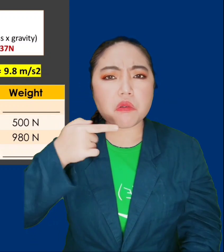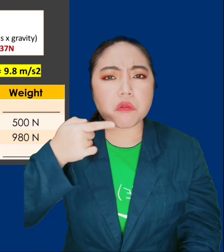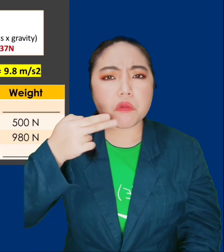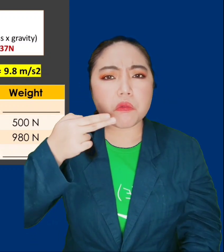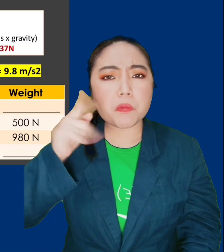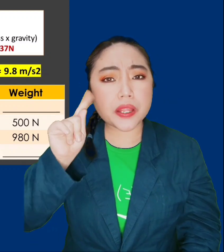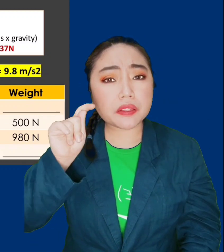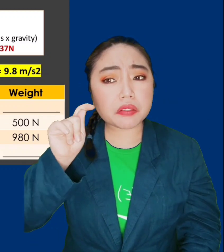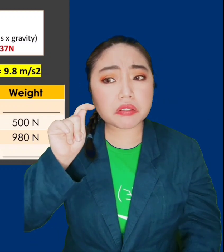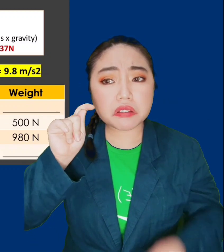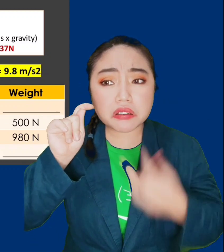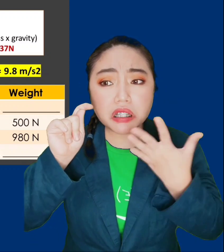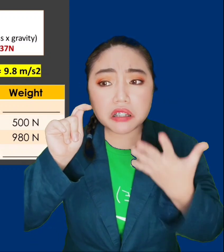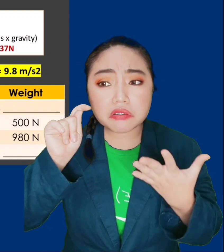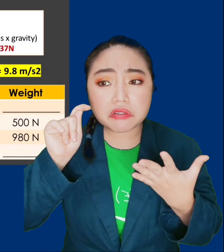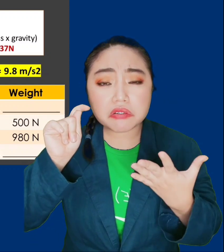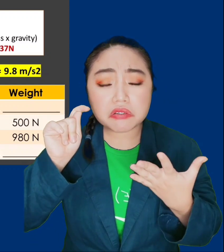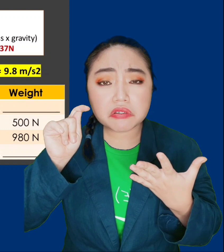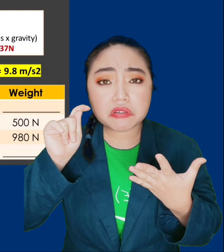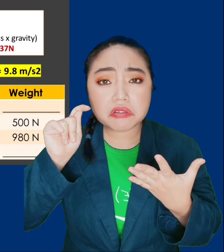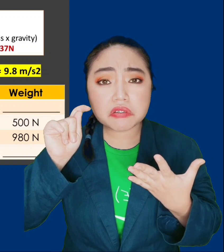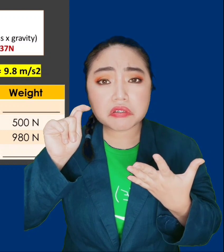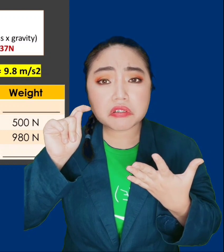And how much would be my weight?